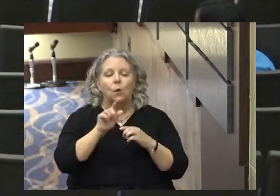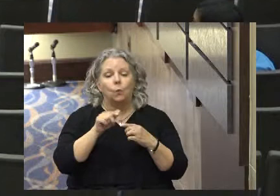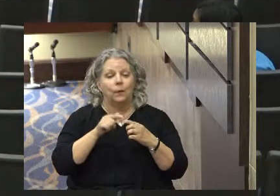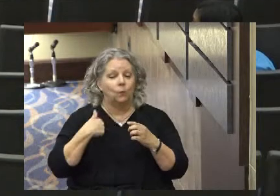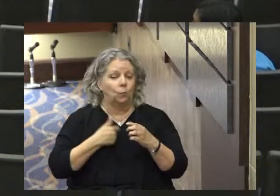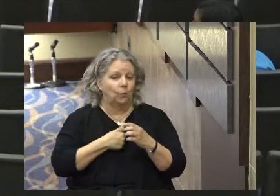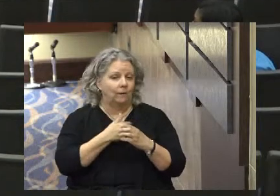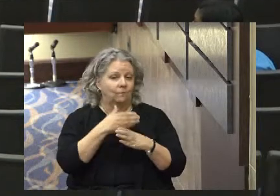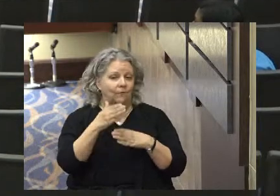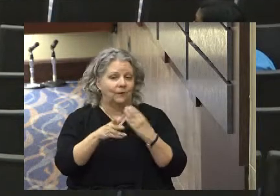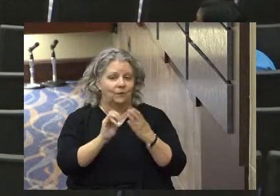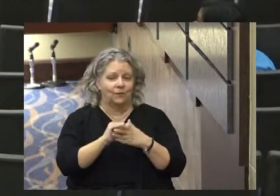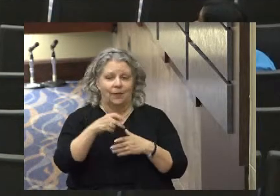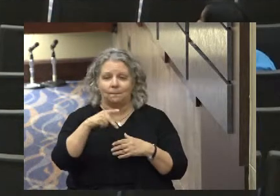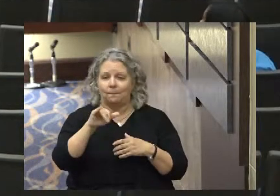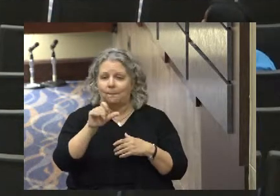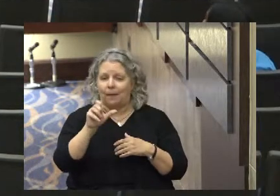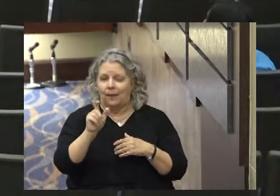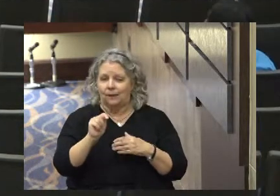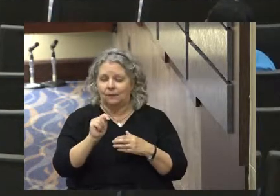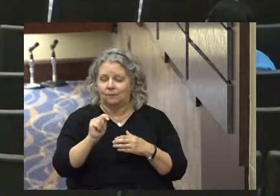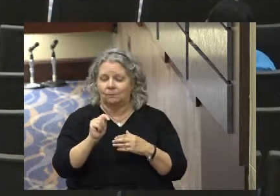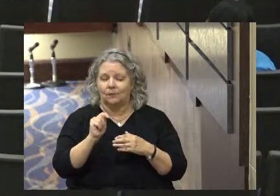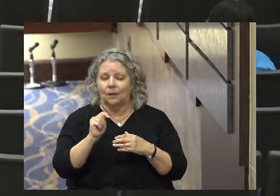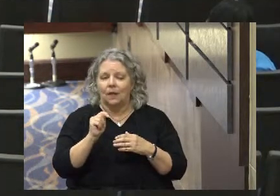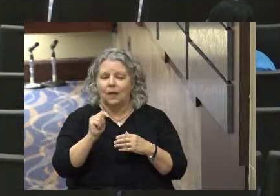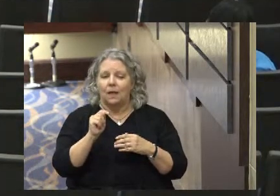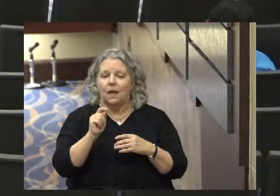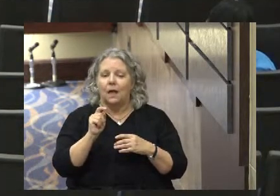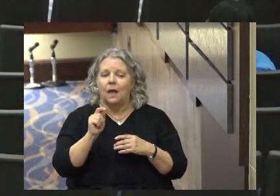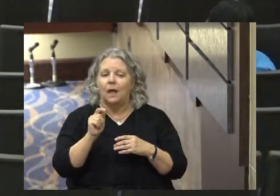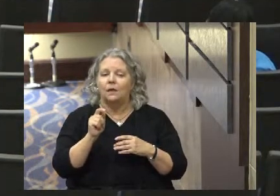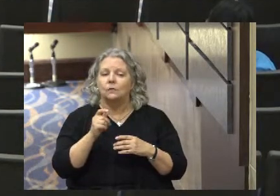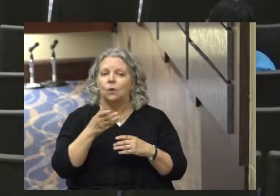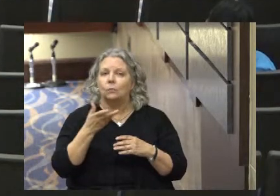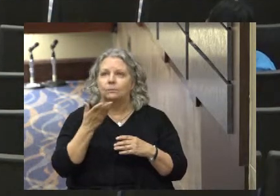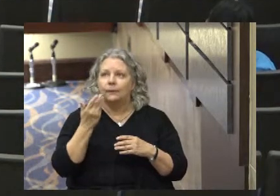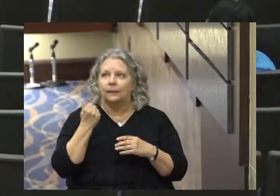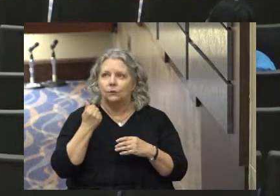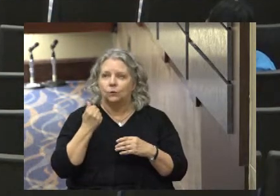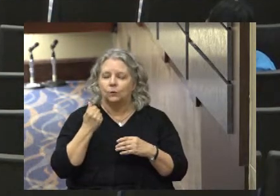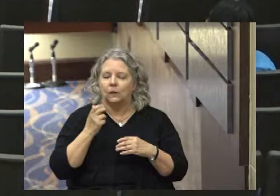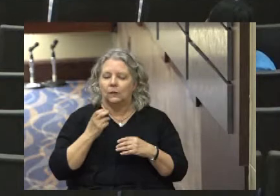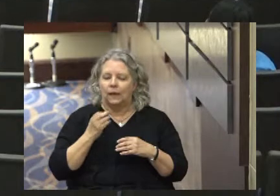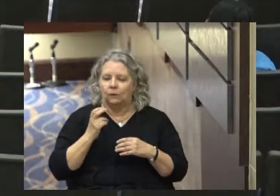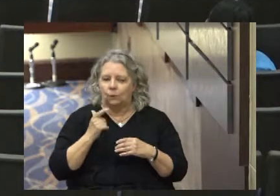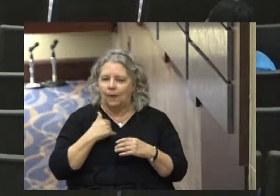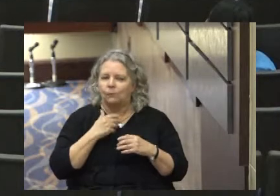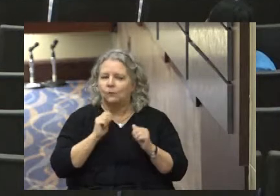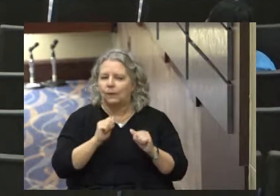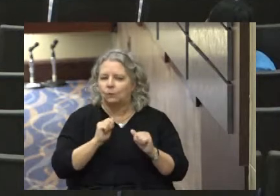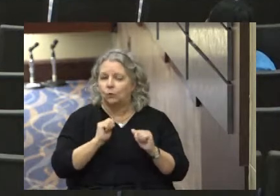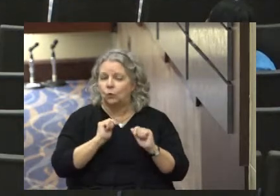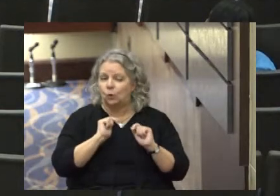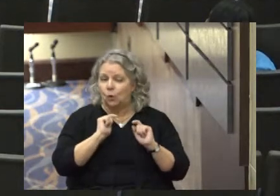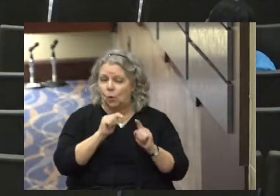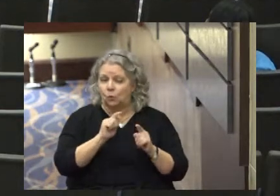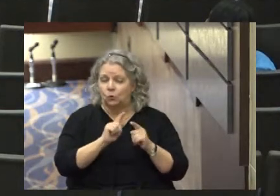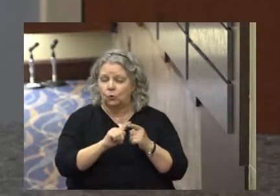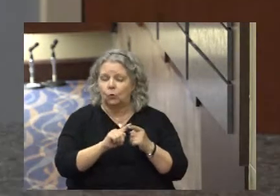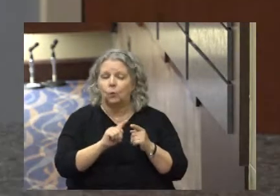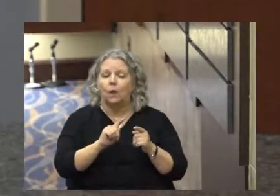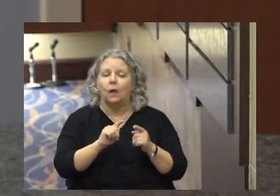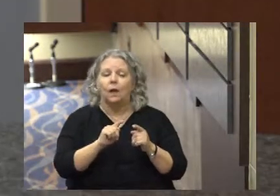to run back to 90 right quick, I was able to attend the residents meeting with Steel